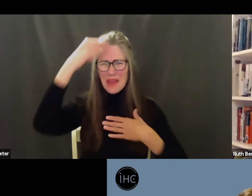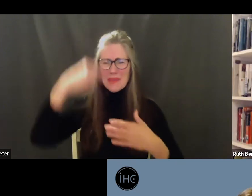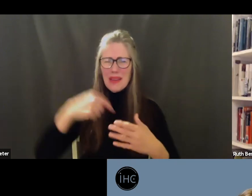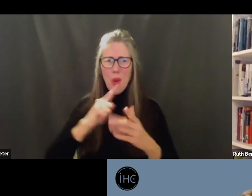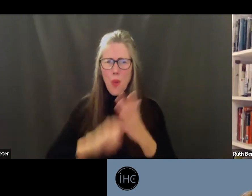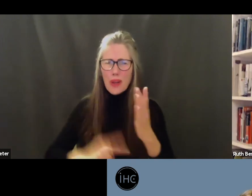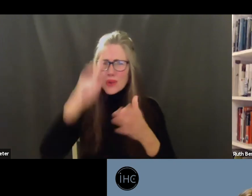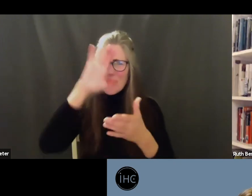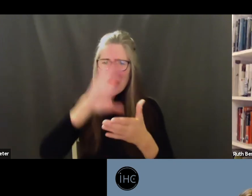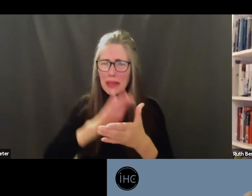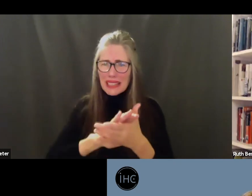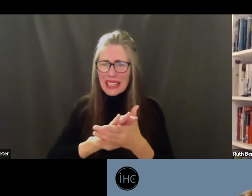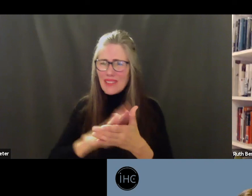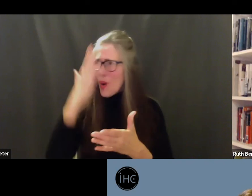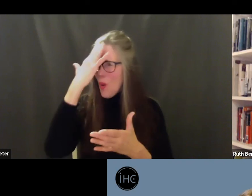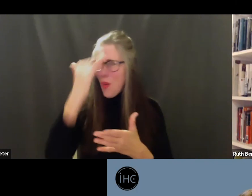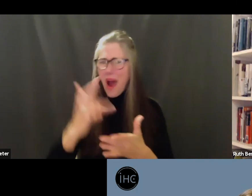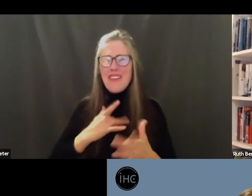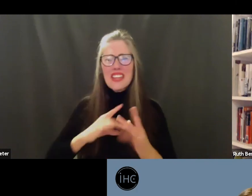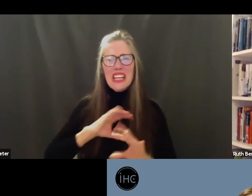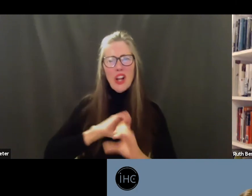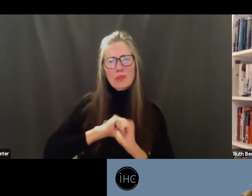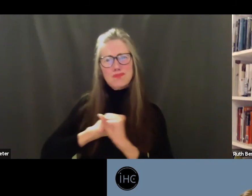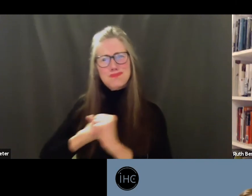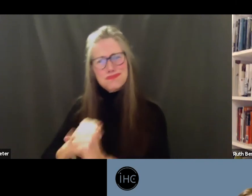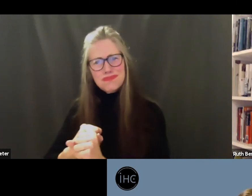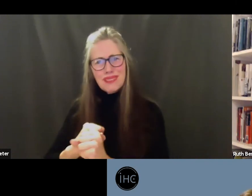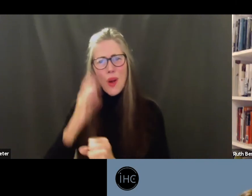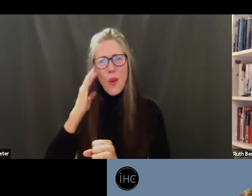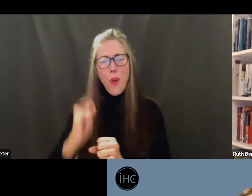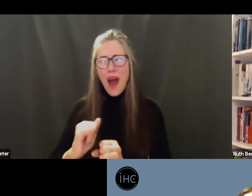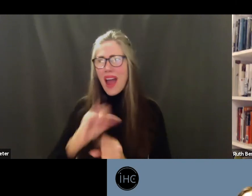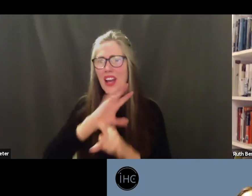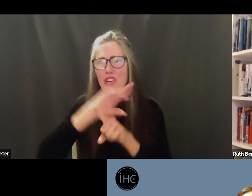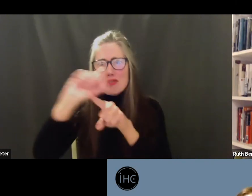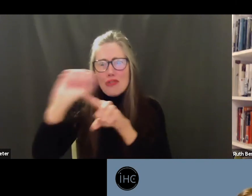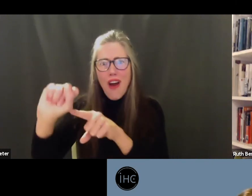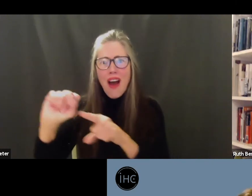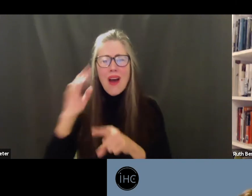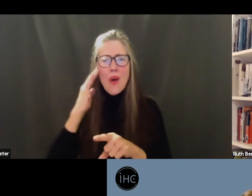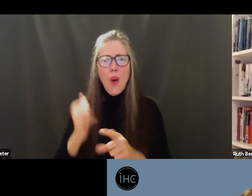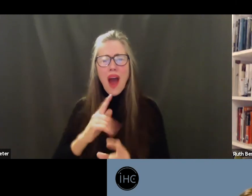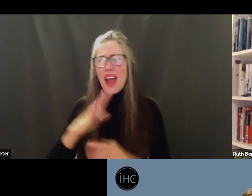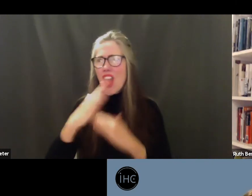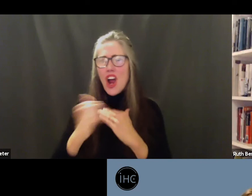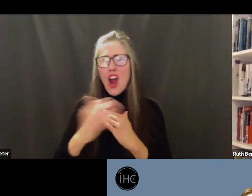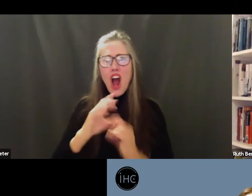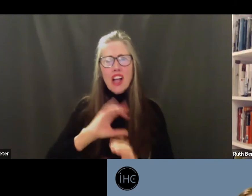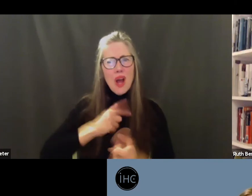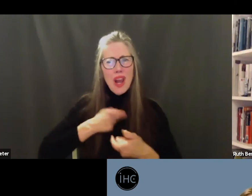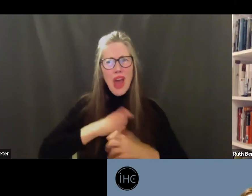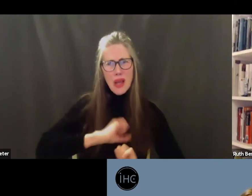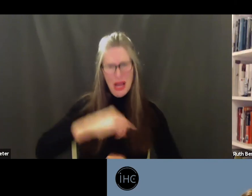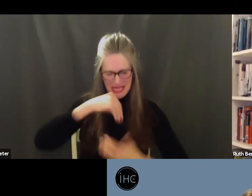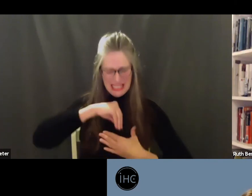So the magnetism, what's the glue? What's the draw in people? What is being called? To what inside